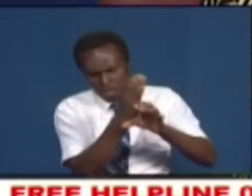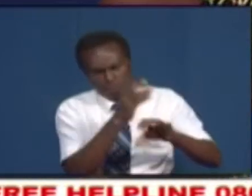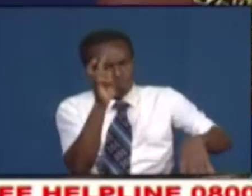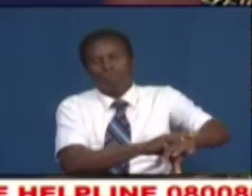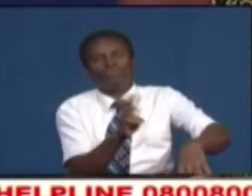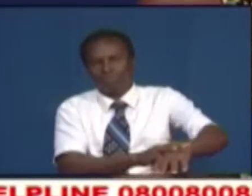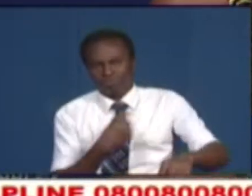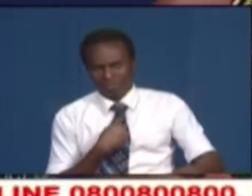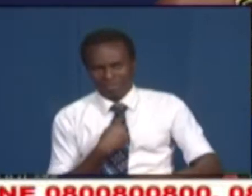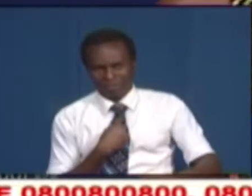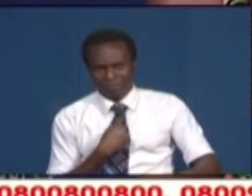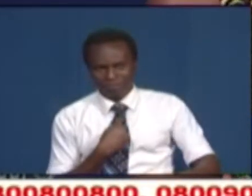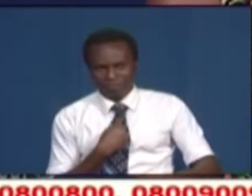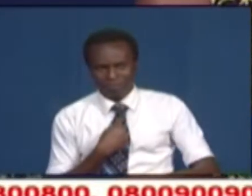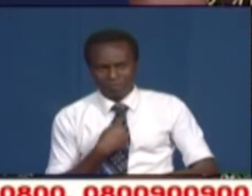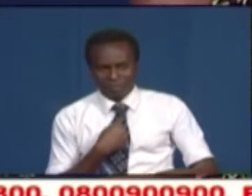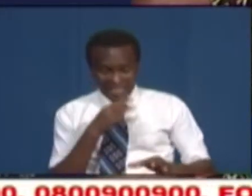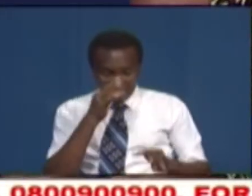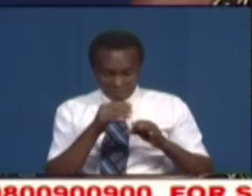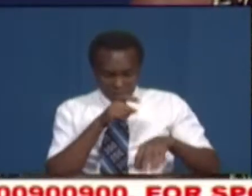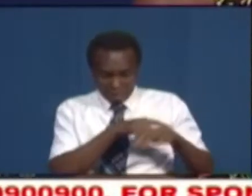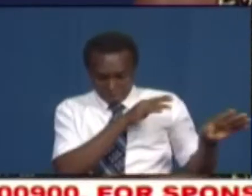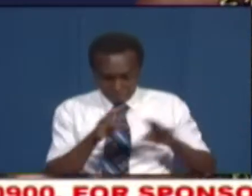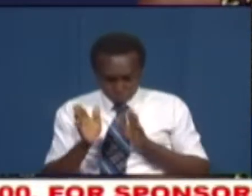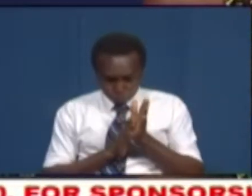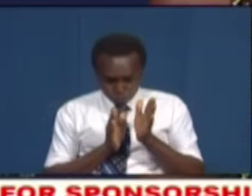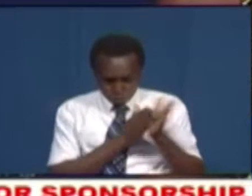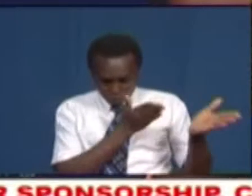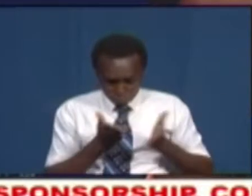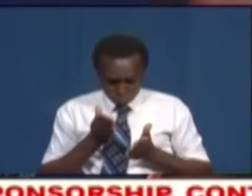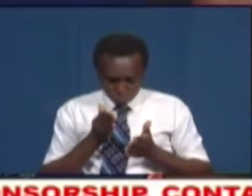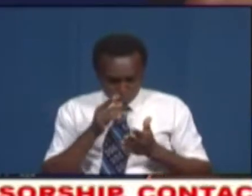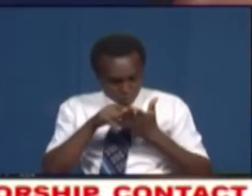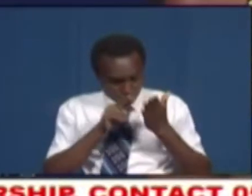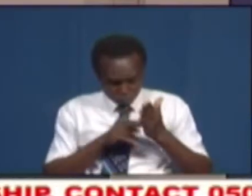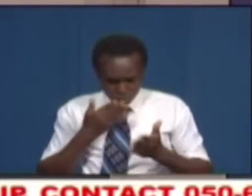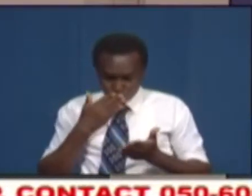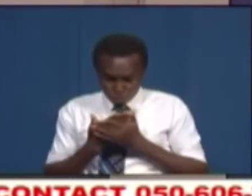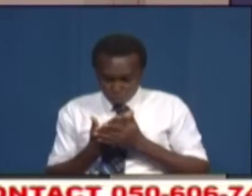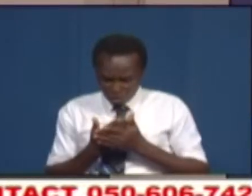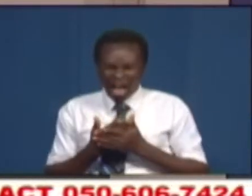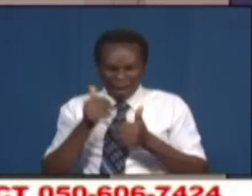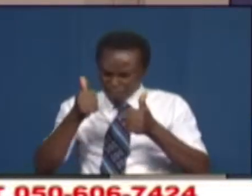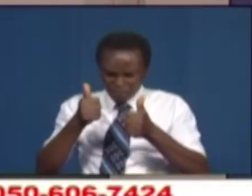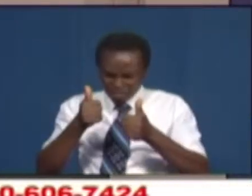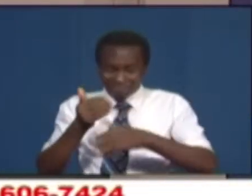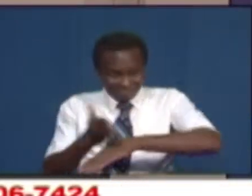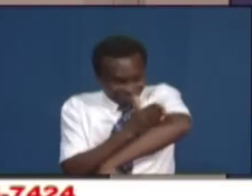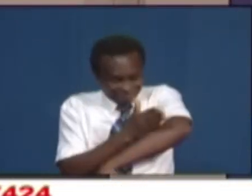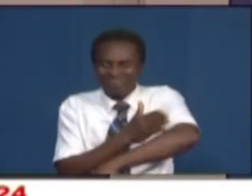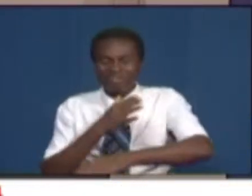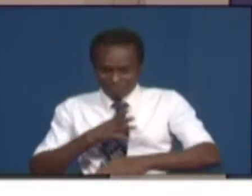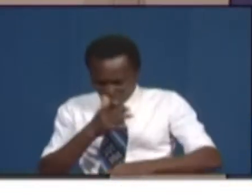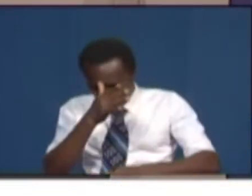relationship feelings towards the other person comes into a major play, and it's a very critical thing